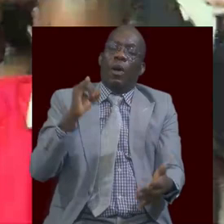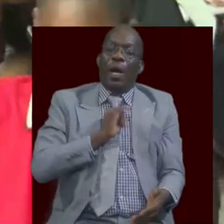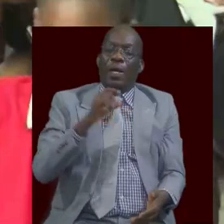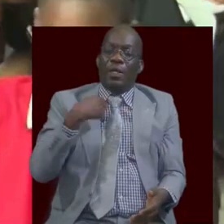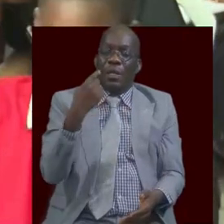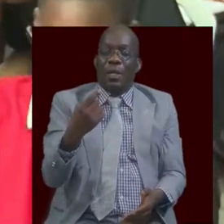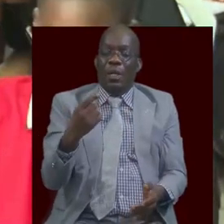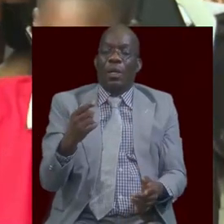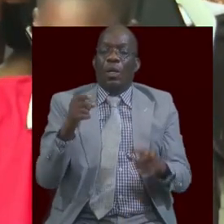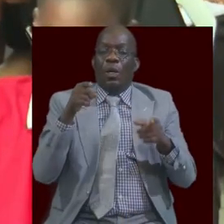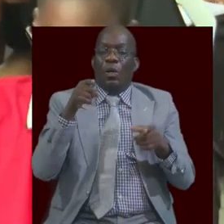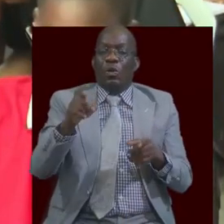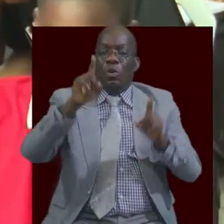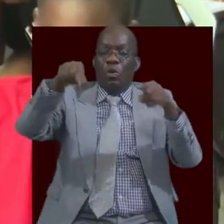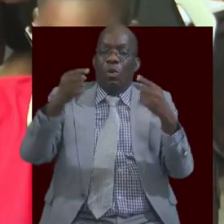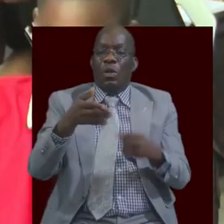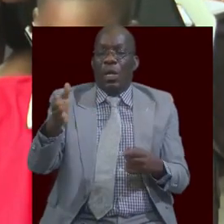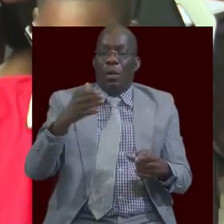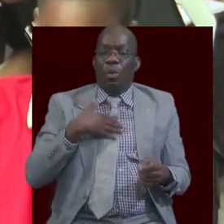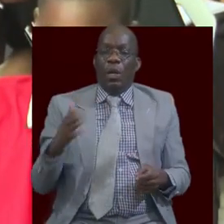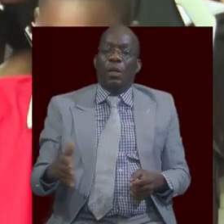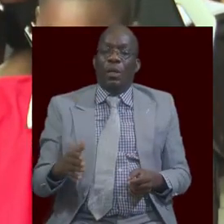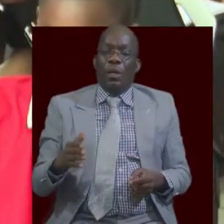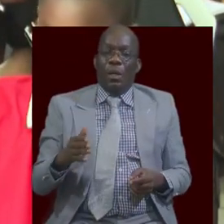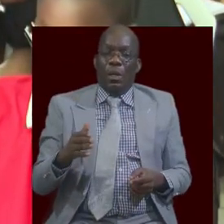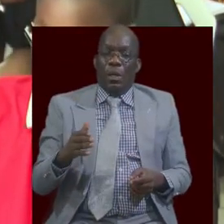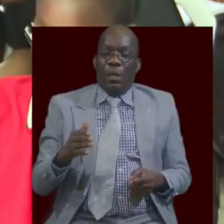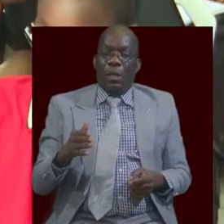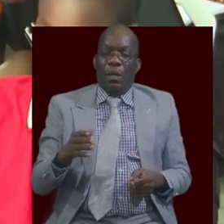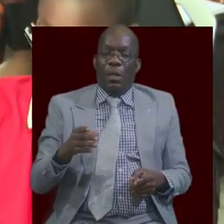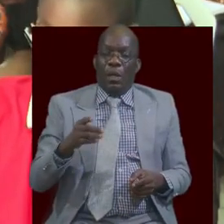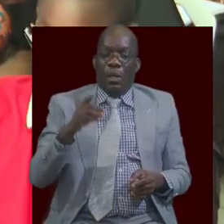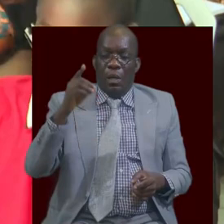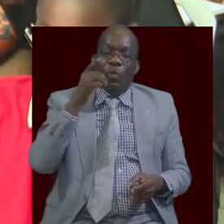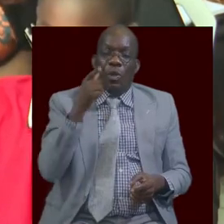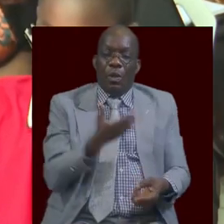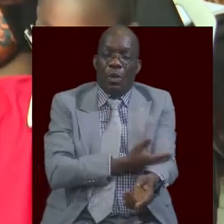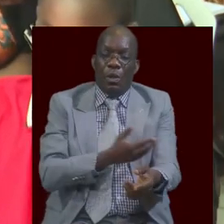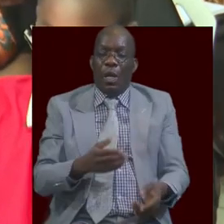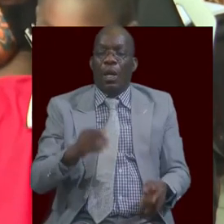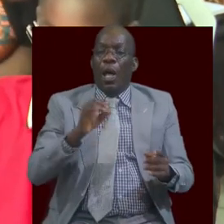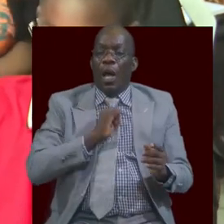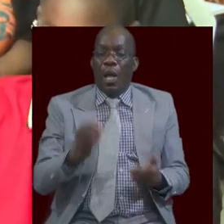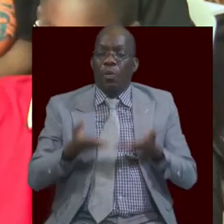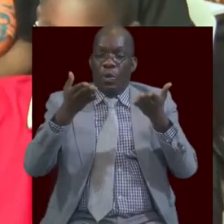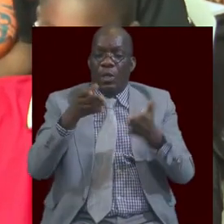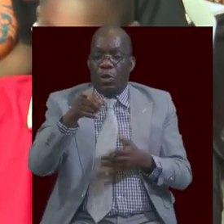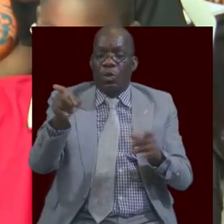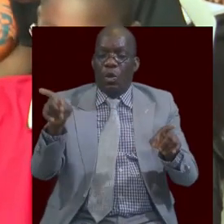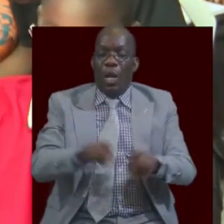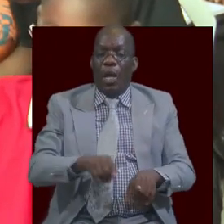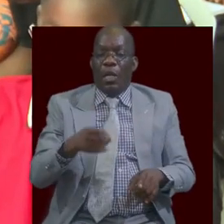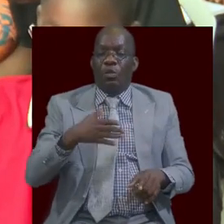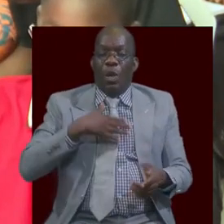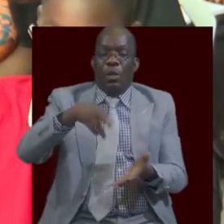my son? Did you hear my daughter? Come, I present you as candidate to our country. I present you